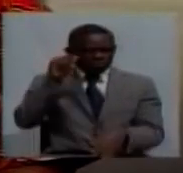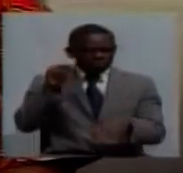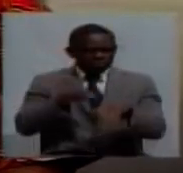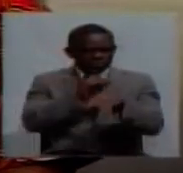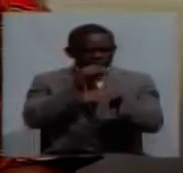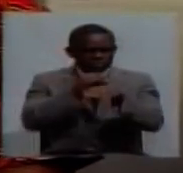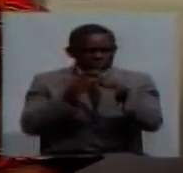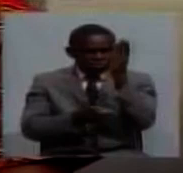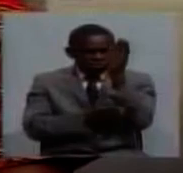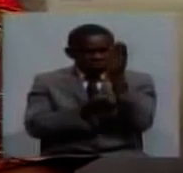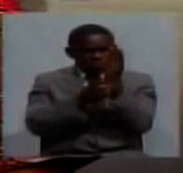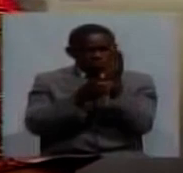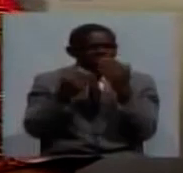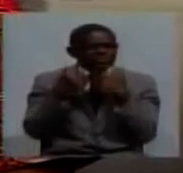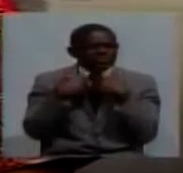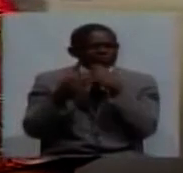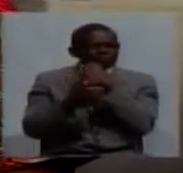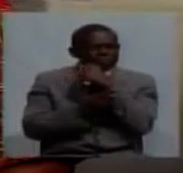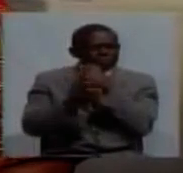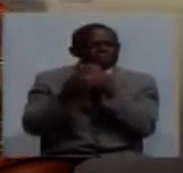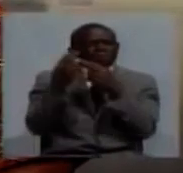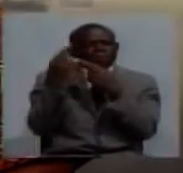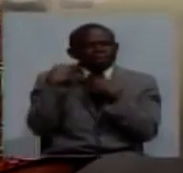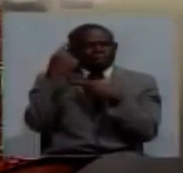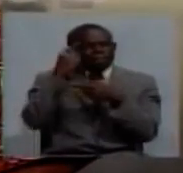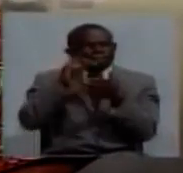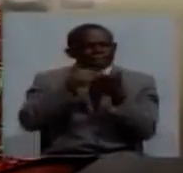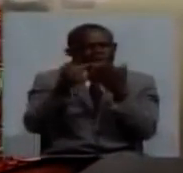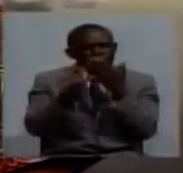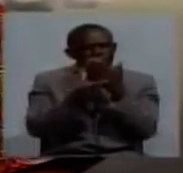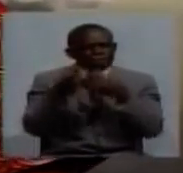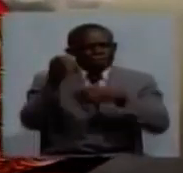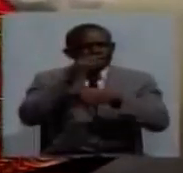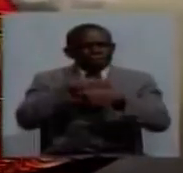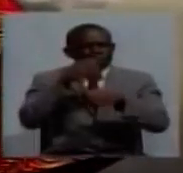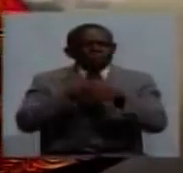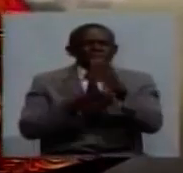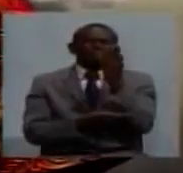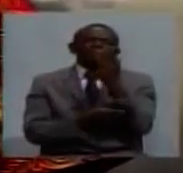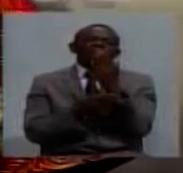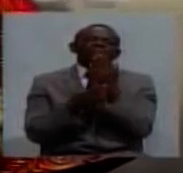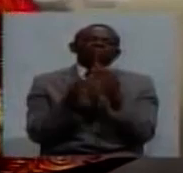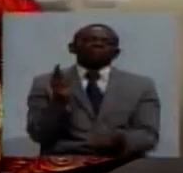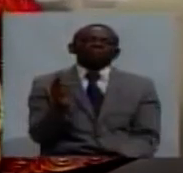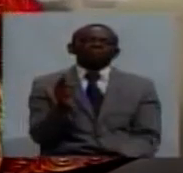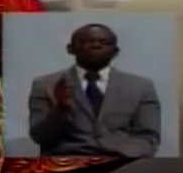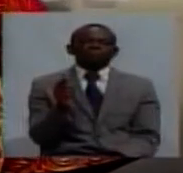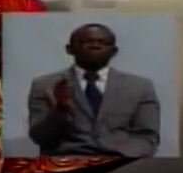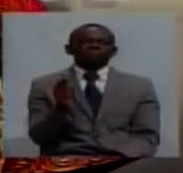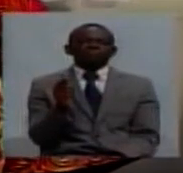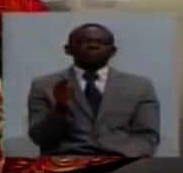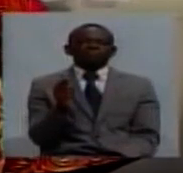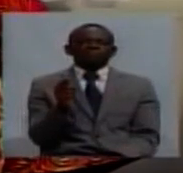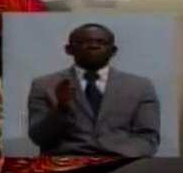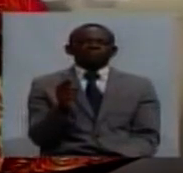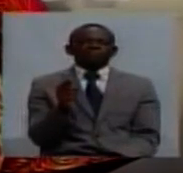program and projects investment, doing a cost-benefit analysis first and say, what will this bring to the country if we were to take these programs and